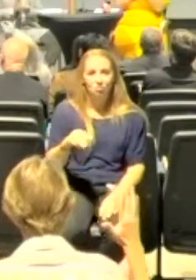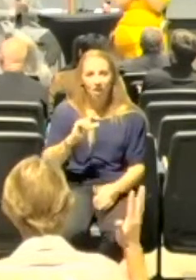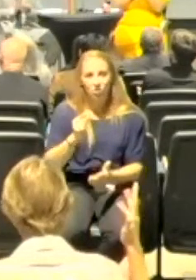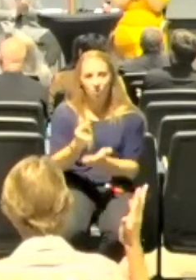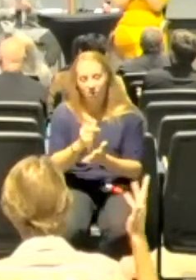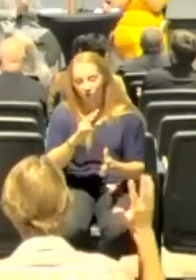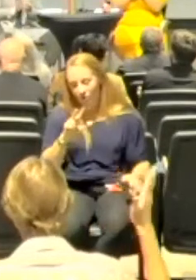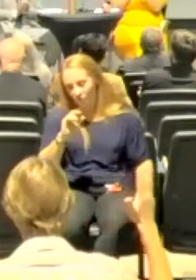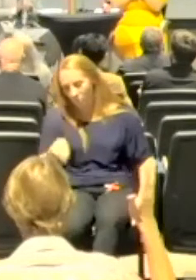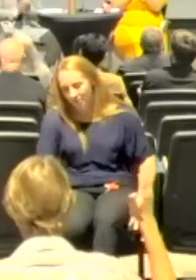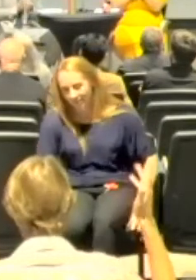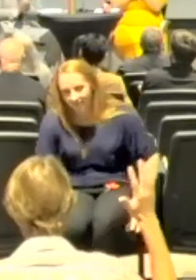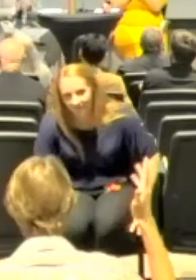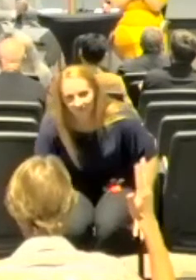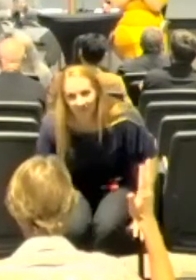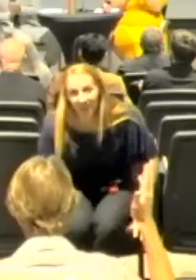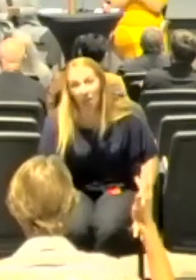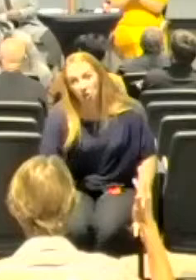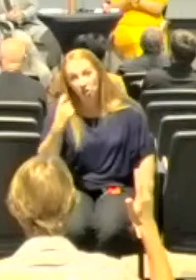Woo-hoo!